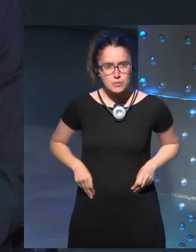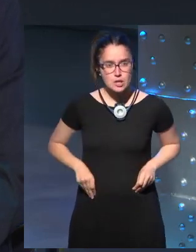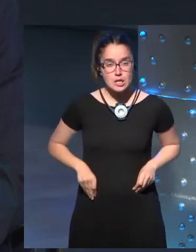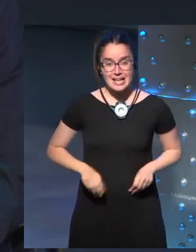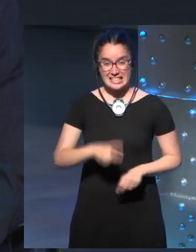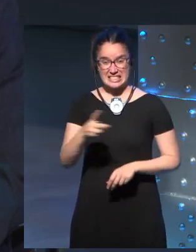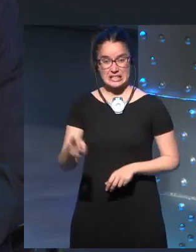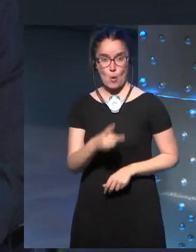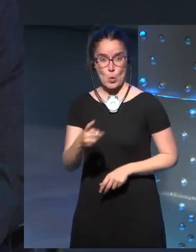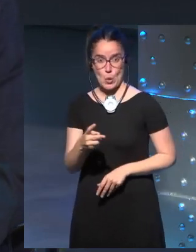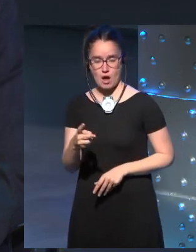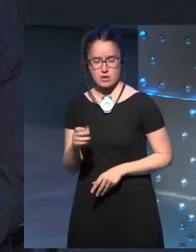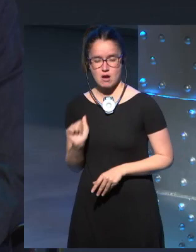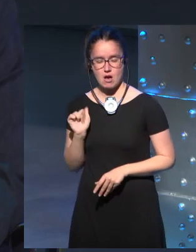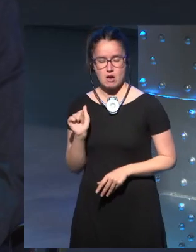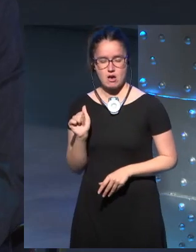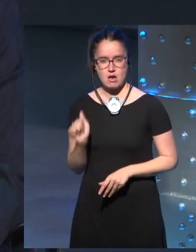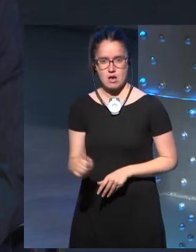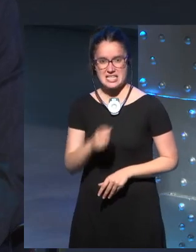Liverpool. They